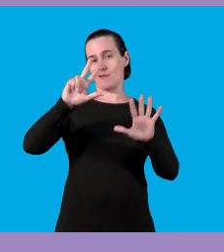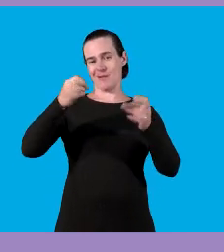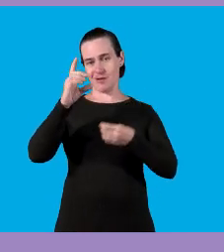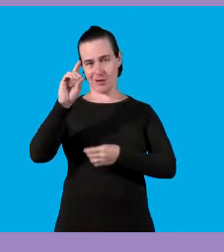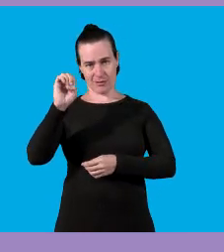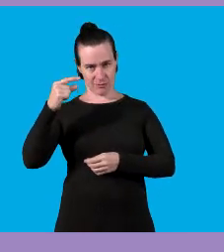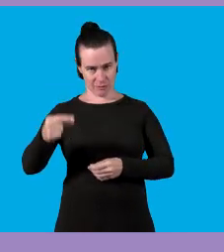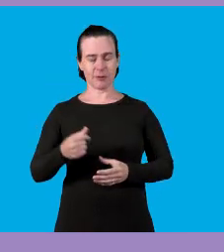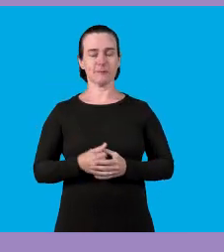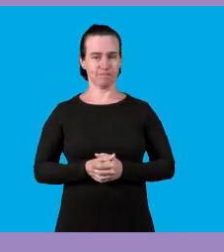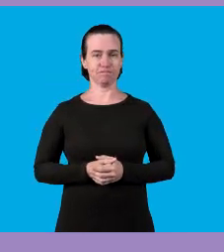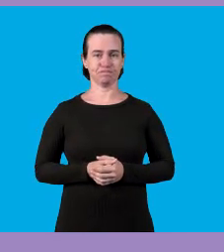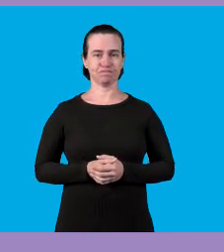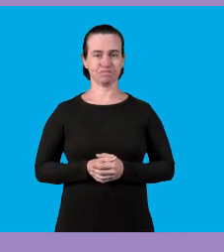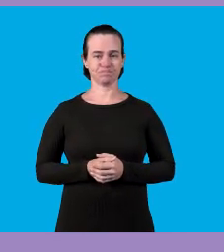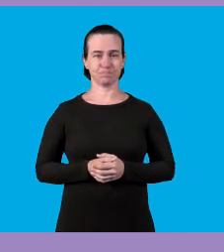180 degrees.